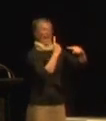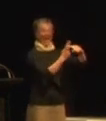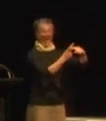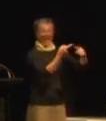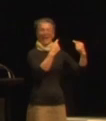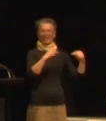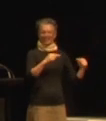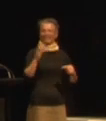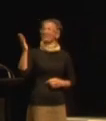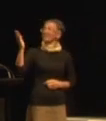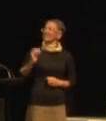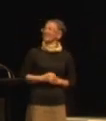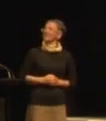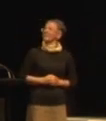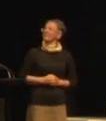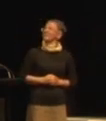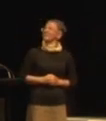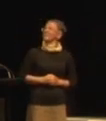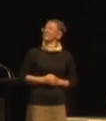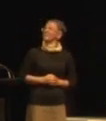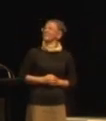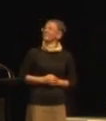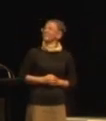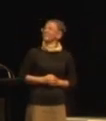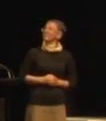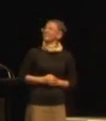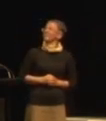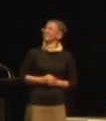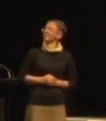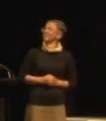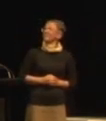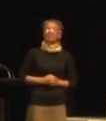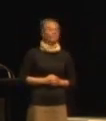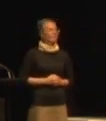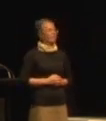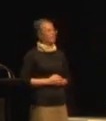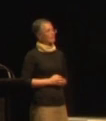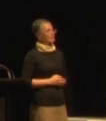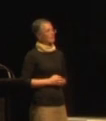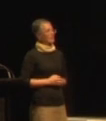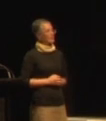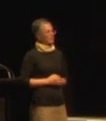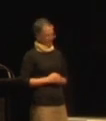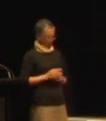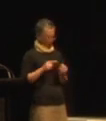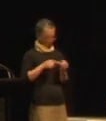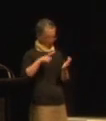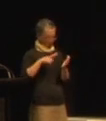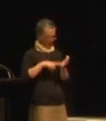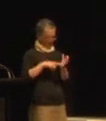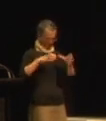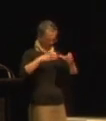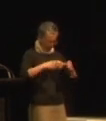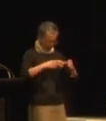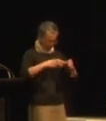Catalyze global effort towards accomplishing its goals. So this isn't about the UN as an institution, it's about the work